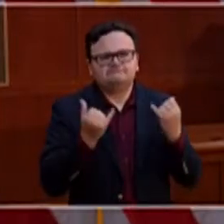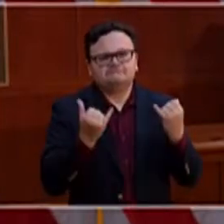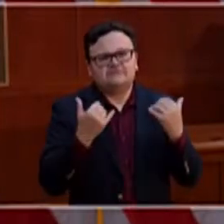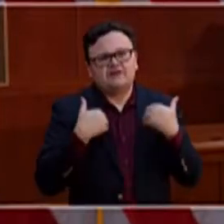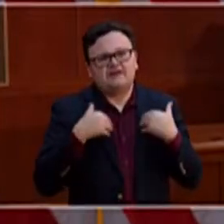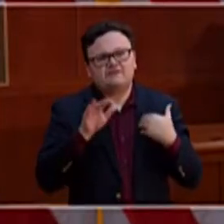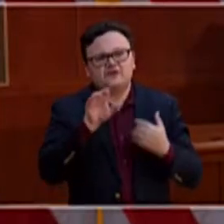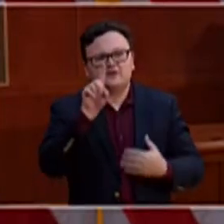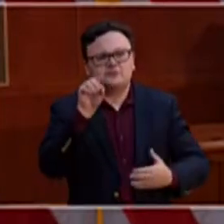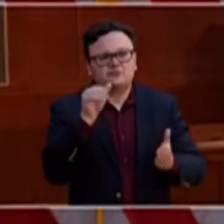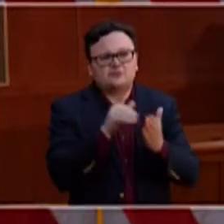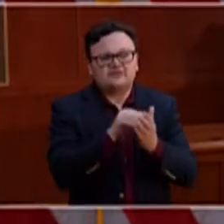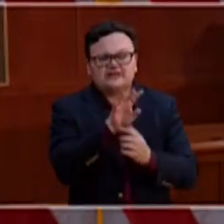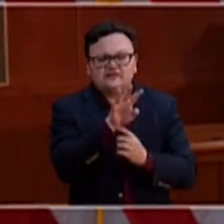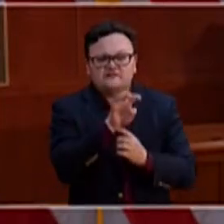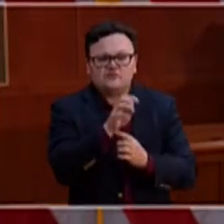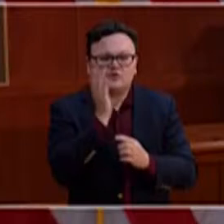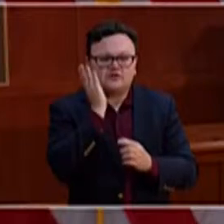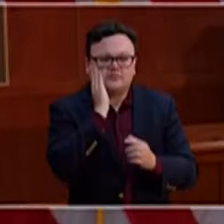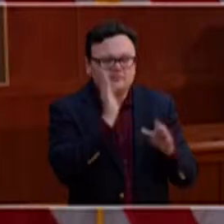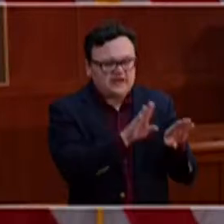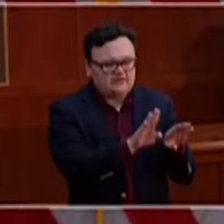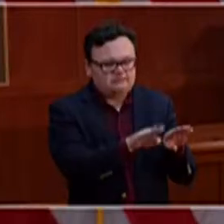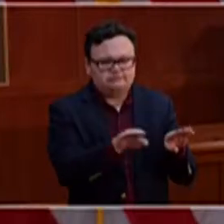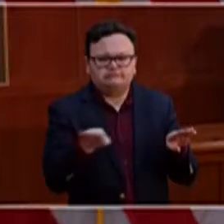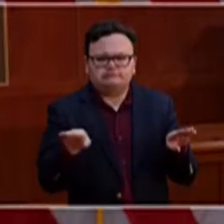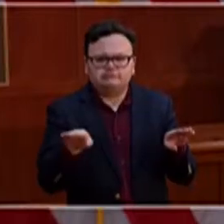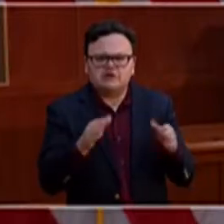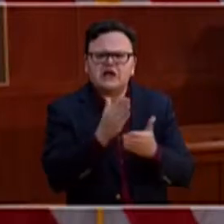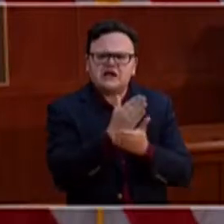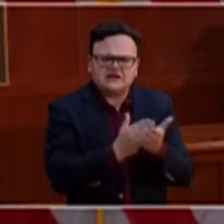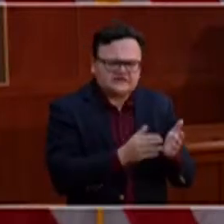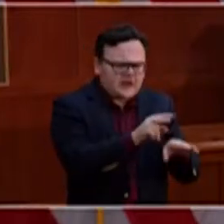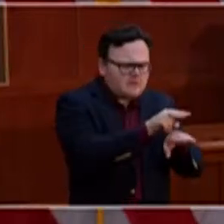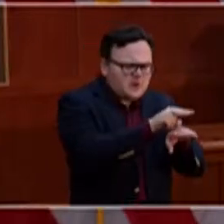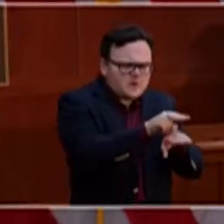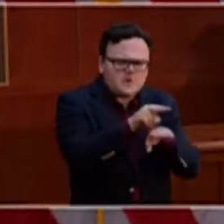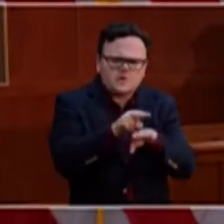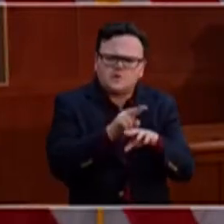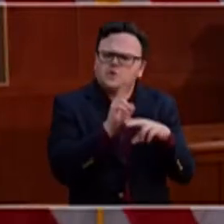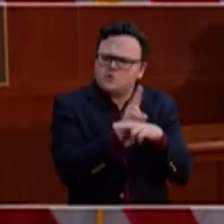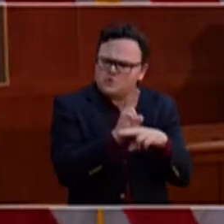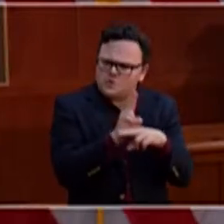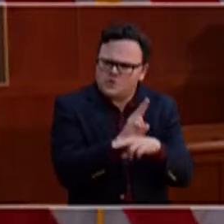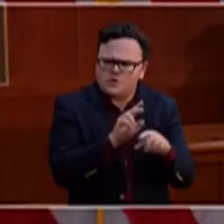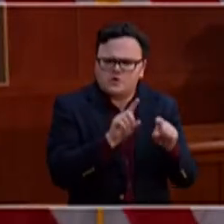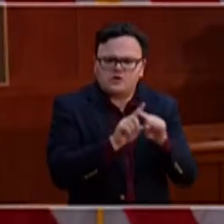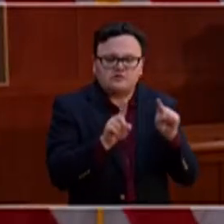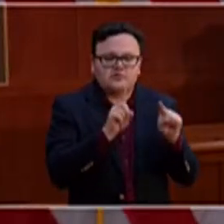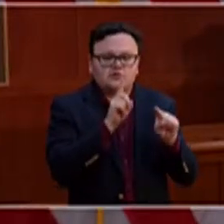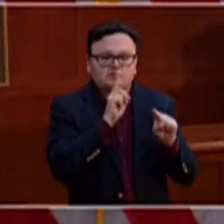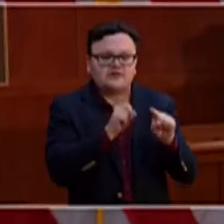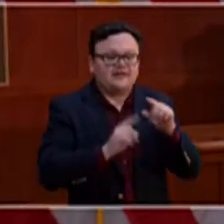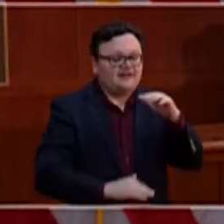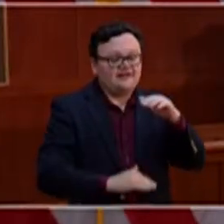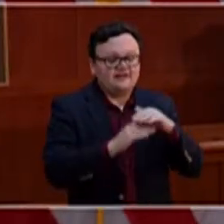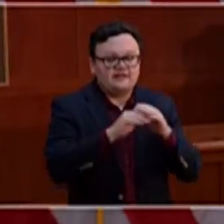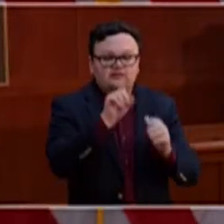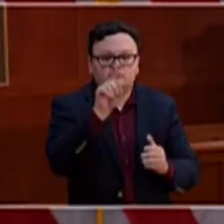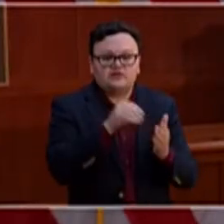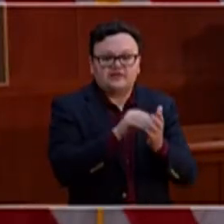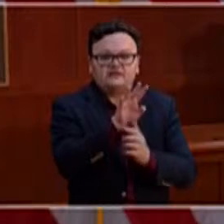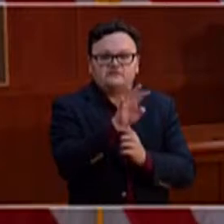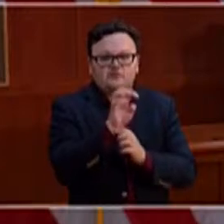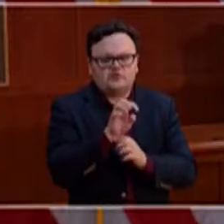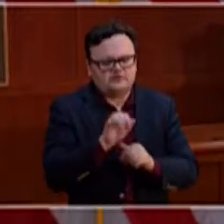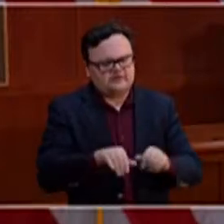beds that are many are in use, but the capacity is 1,400. So that's a really, really important